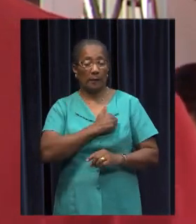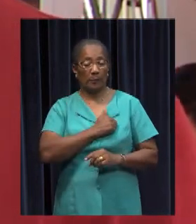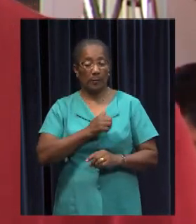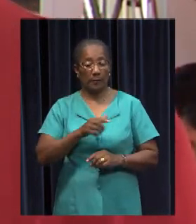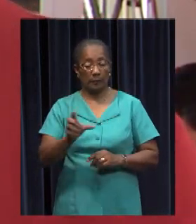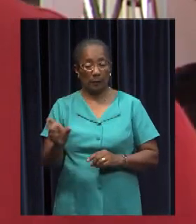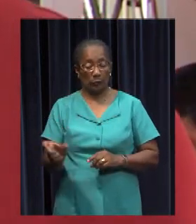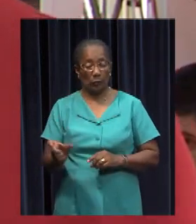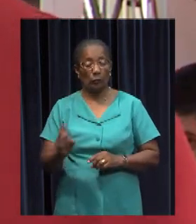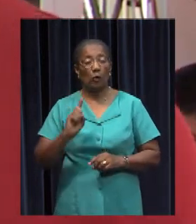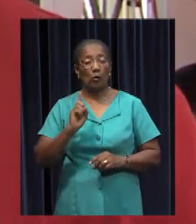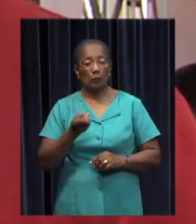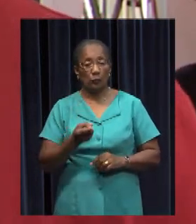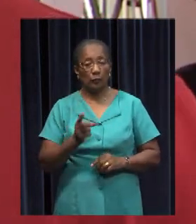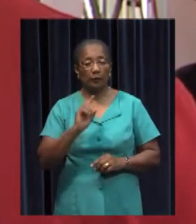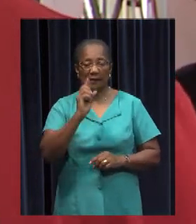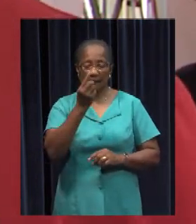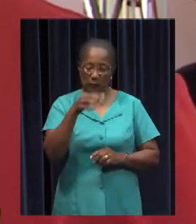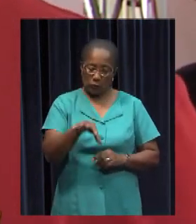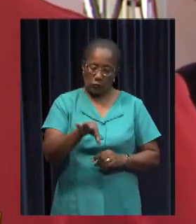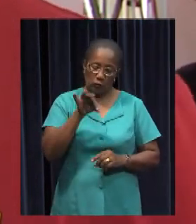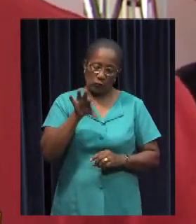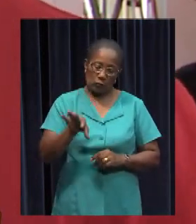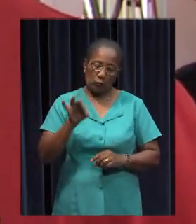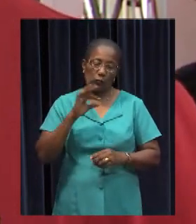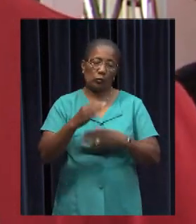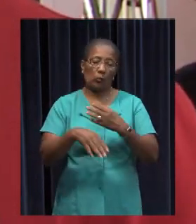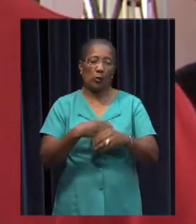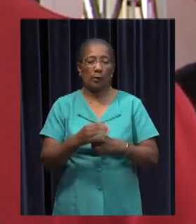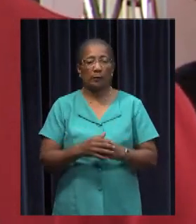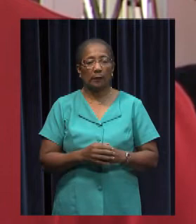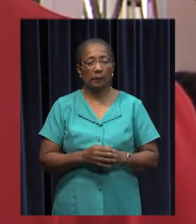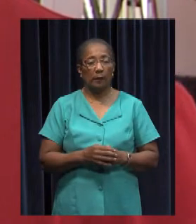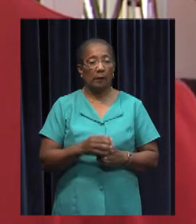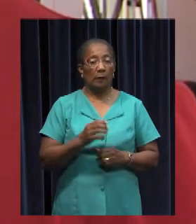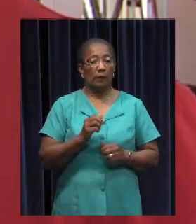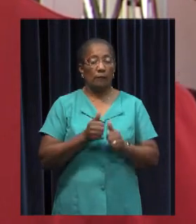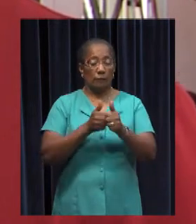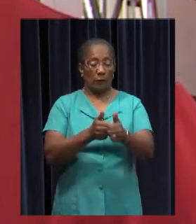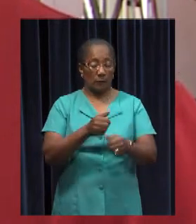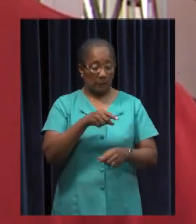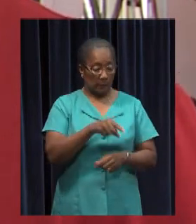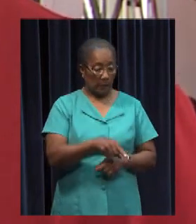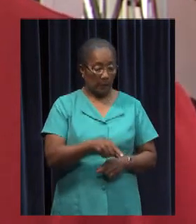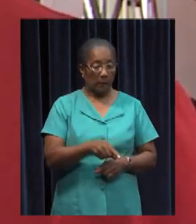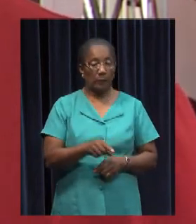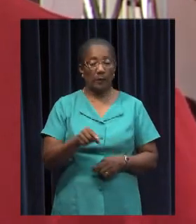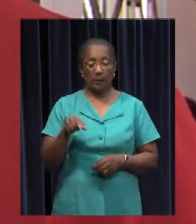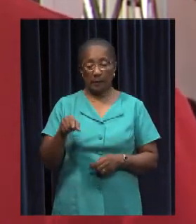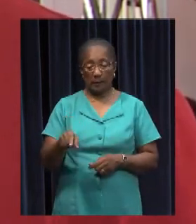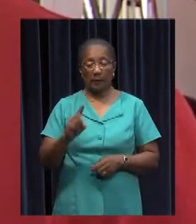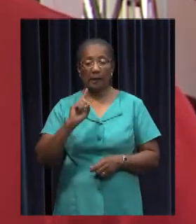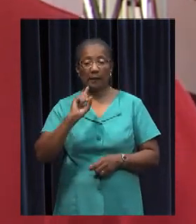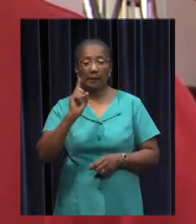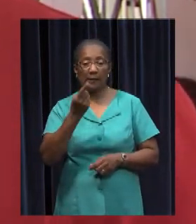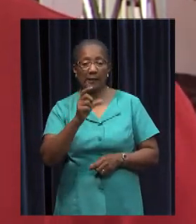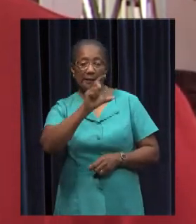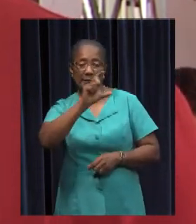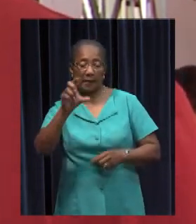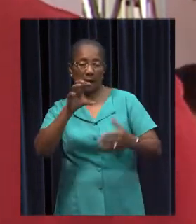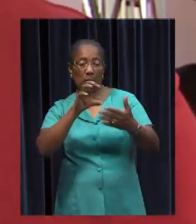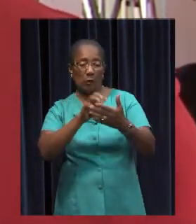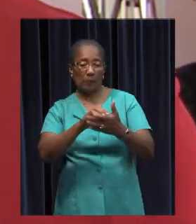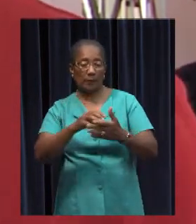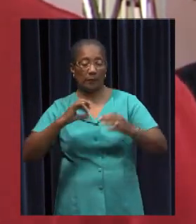SDG ambassadors had to go through a selection procedure. According to Kanapay, the candidates had to give